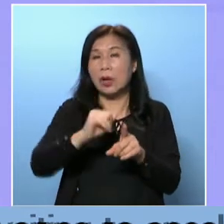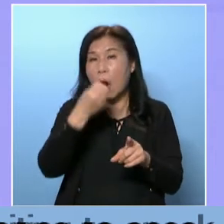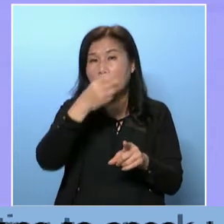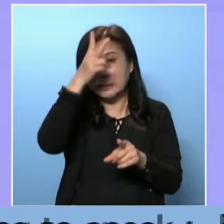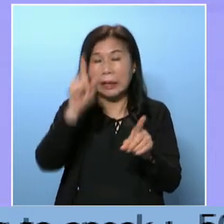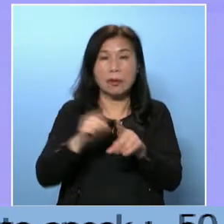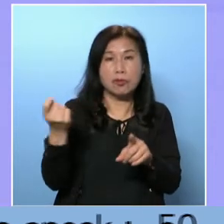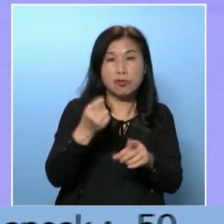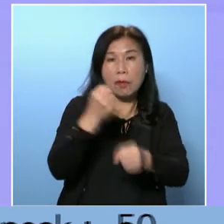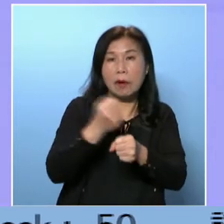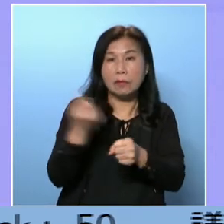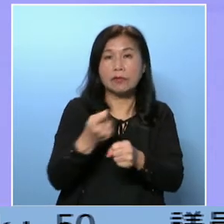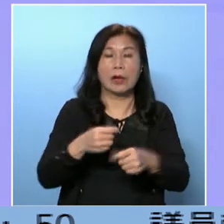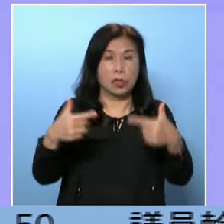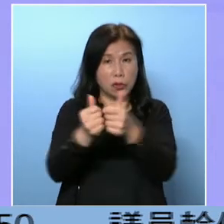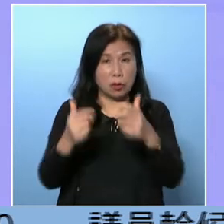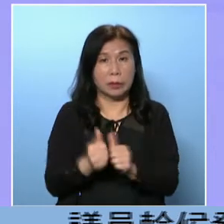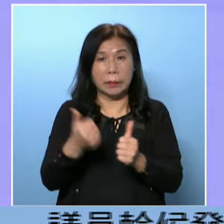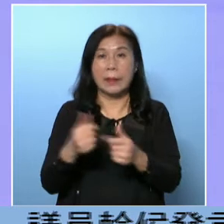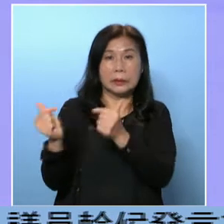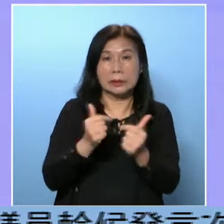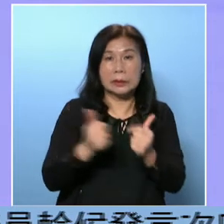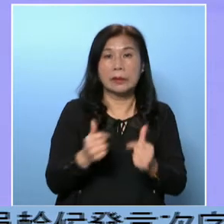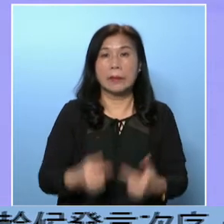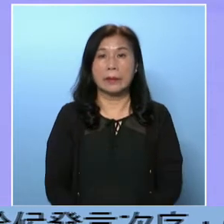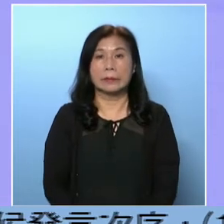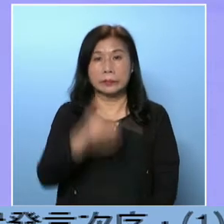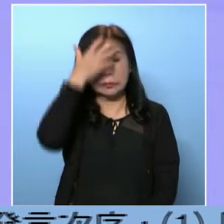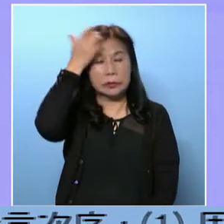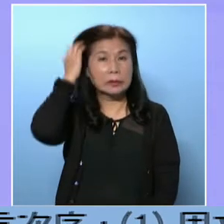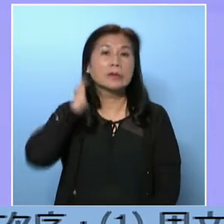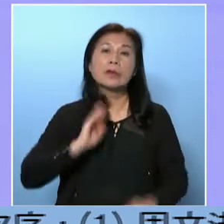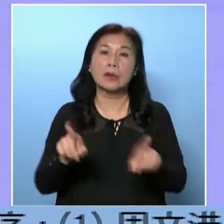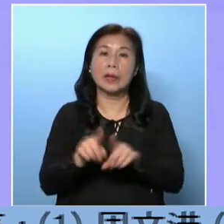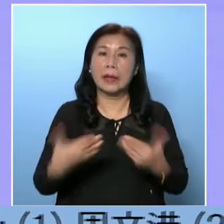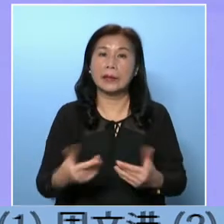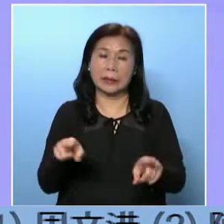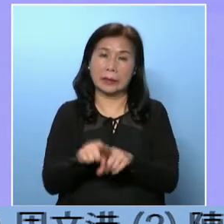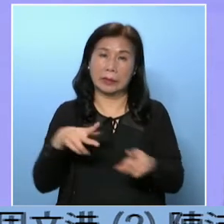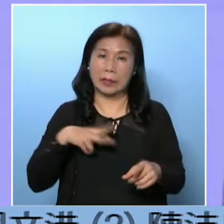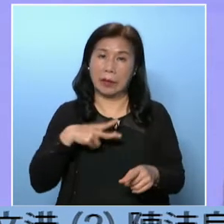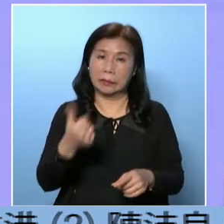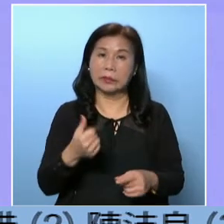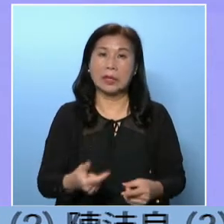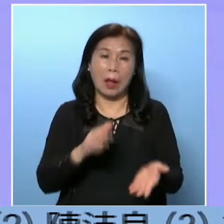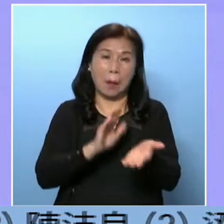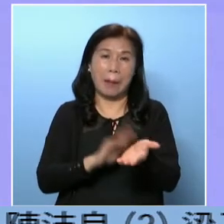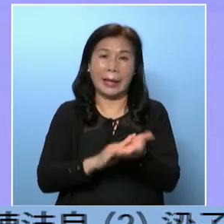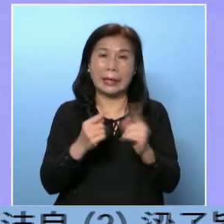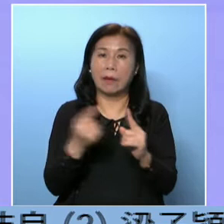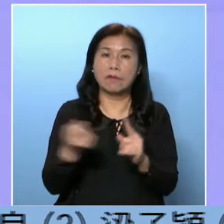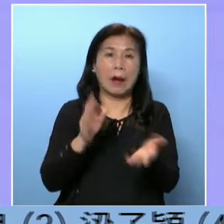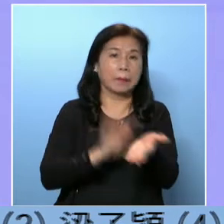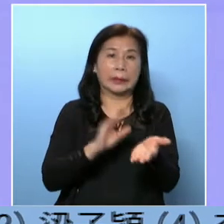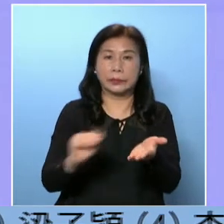ask for, what the patients need and deliver the medications and supports needed to them at home? This is how we should utilize